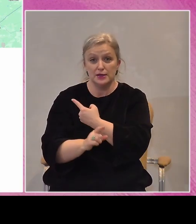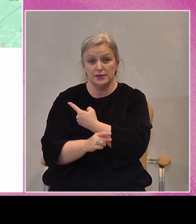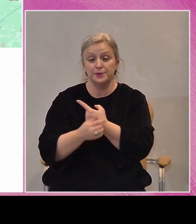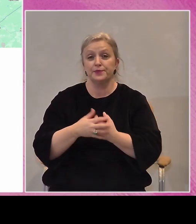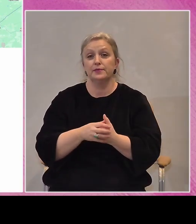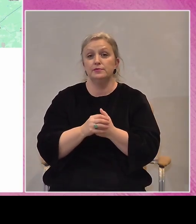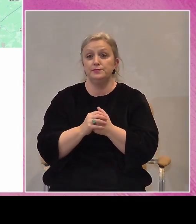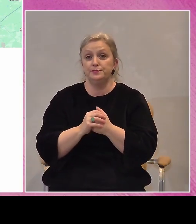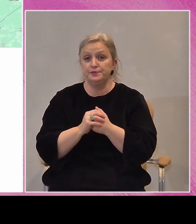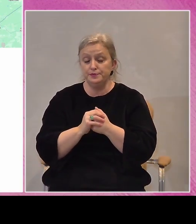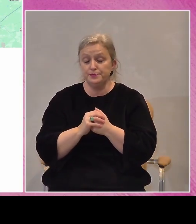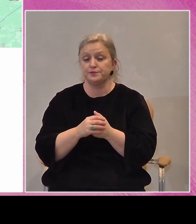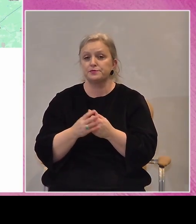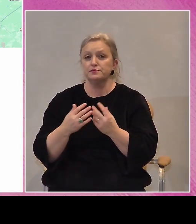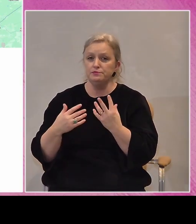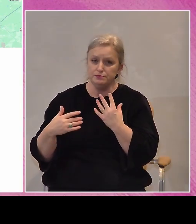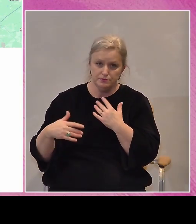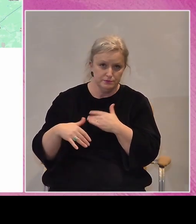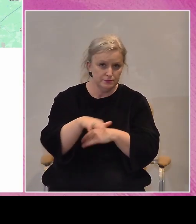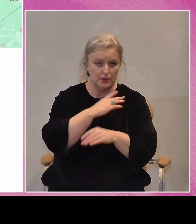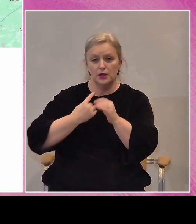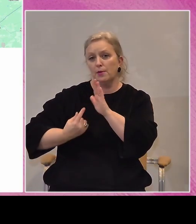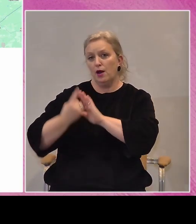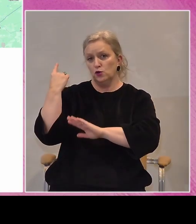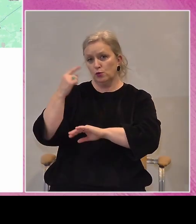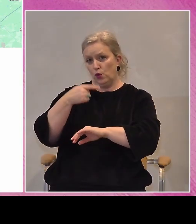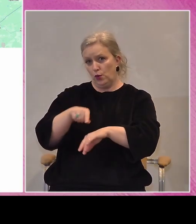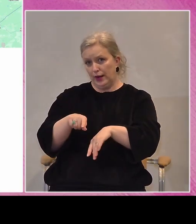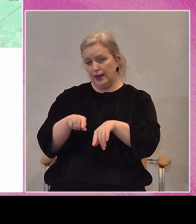Here you see the last year data.